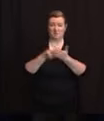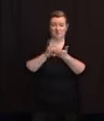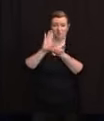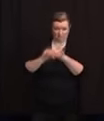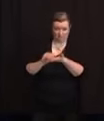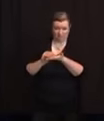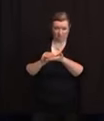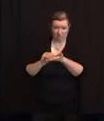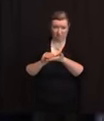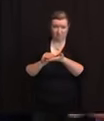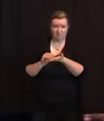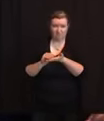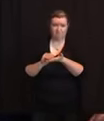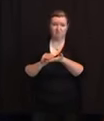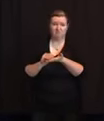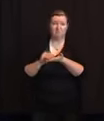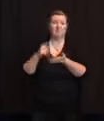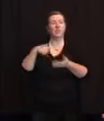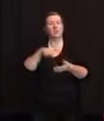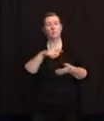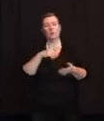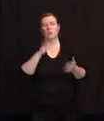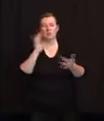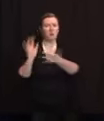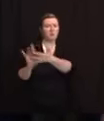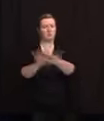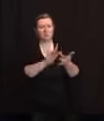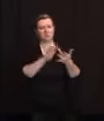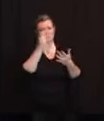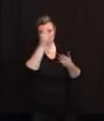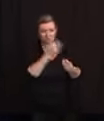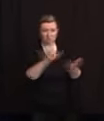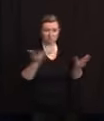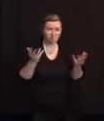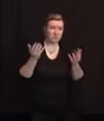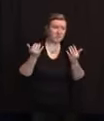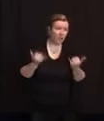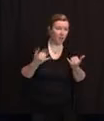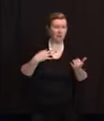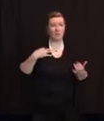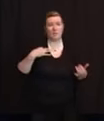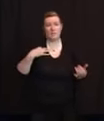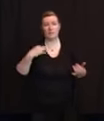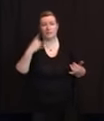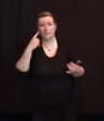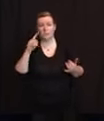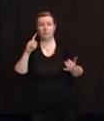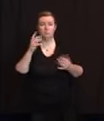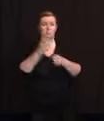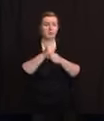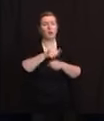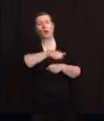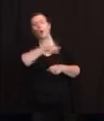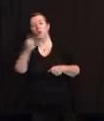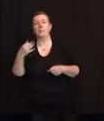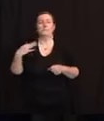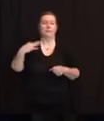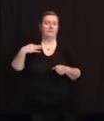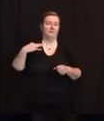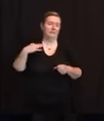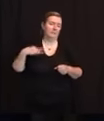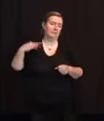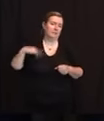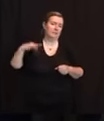the universe. We need to look back and contact them to let them know that they are now eligible for benefits. Some of those are clearly already have claimed and been denied over the past couple